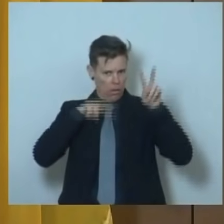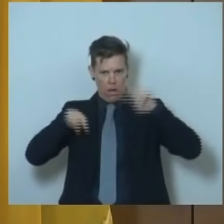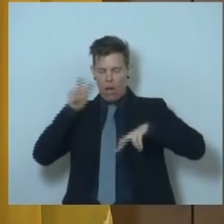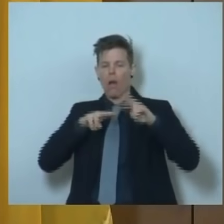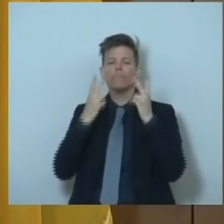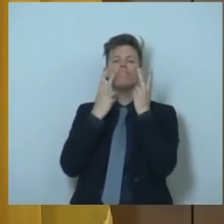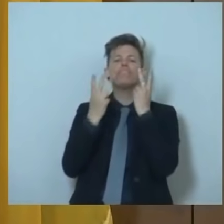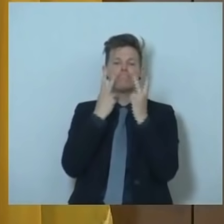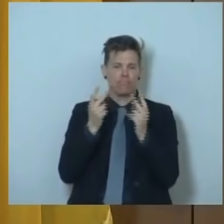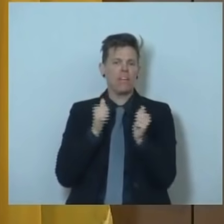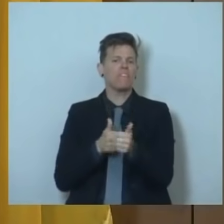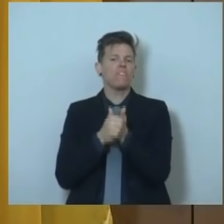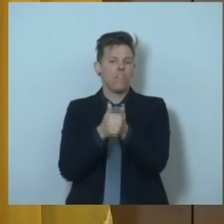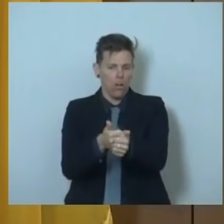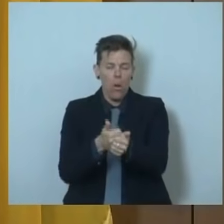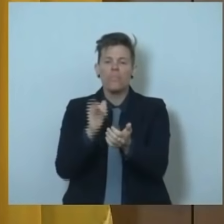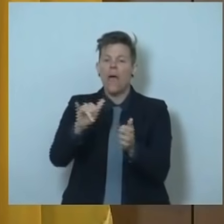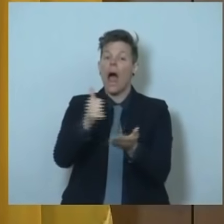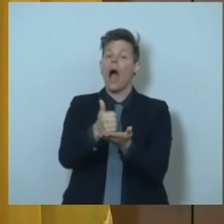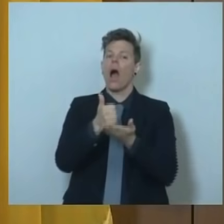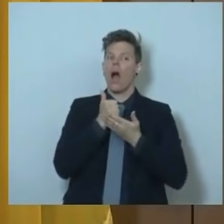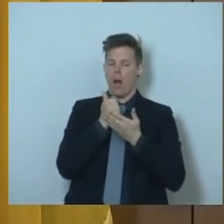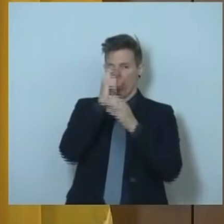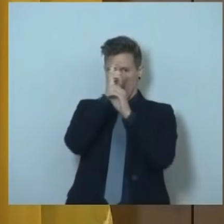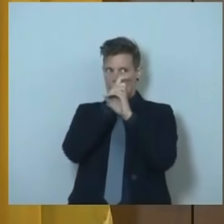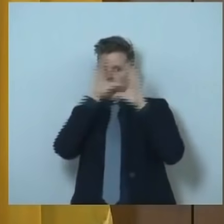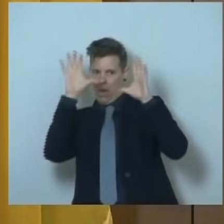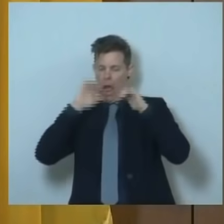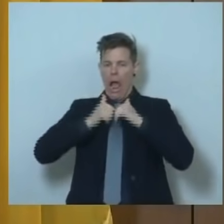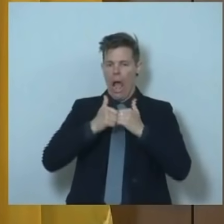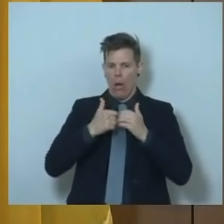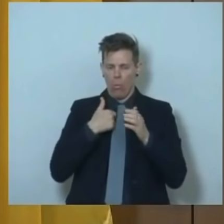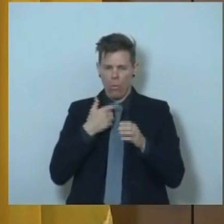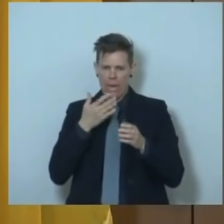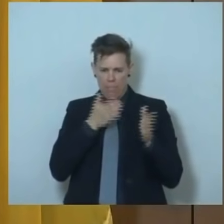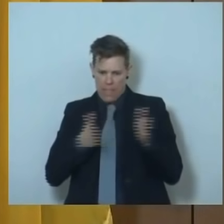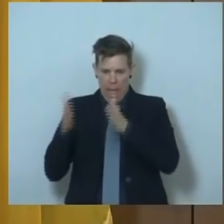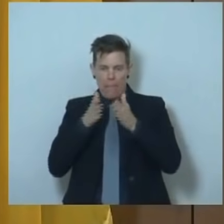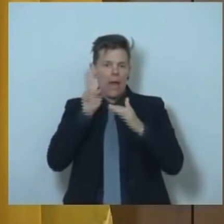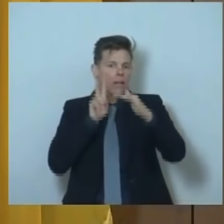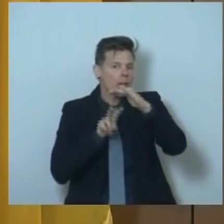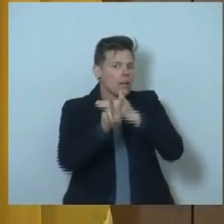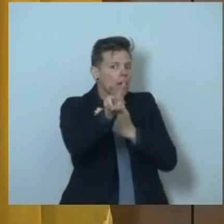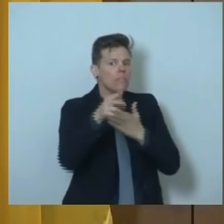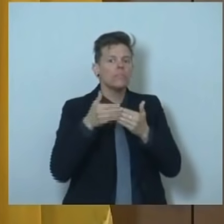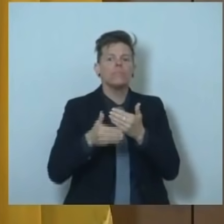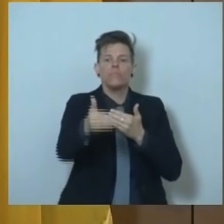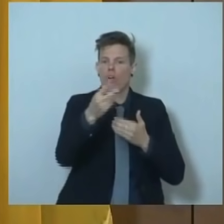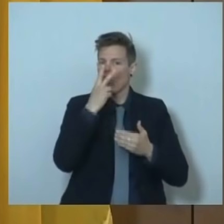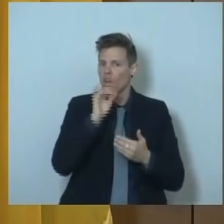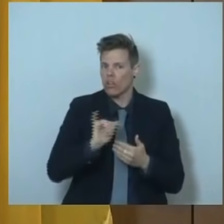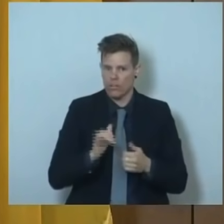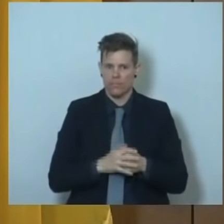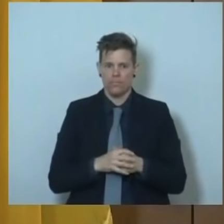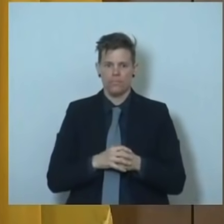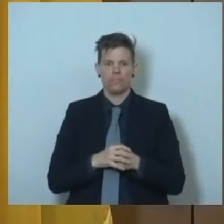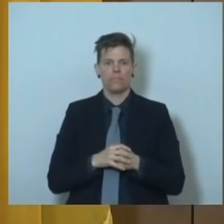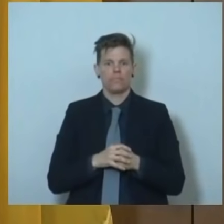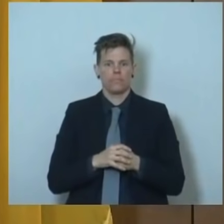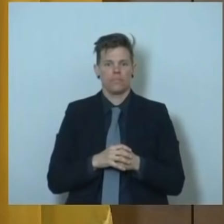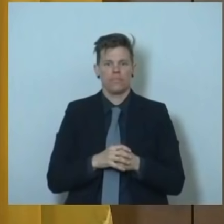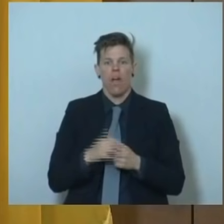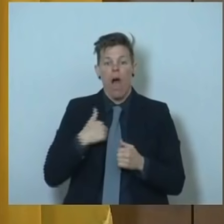these outcomes. And I always feel a little bit like every single press conference, we're just sort of harping on the